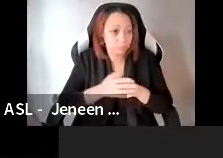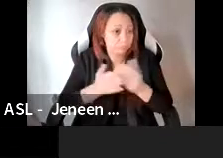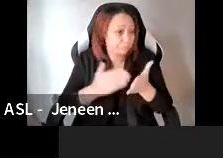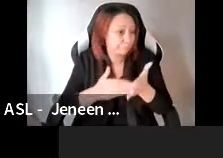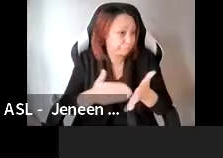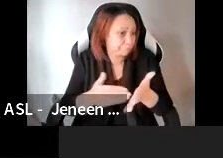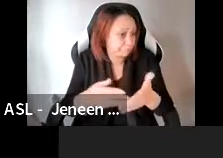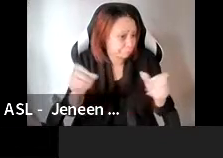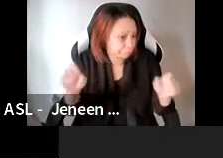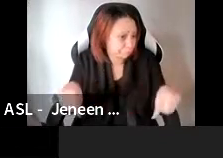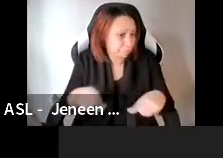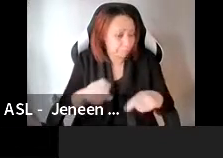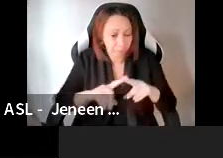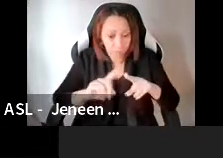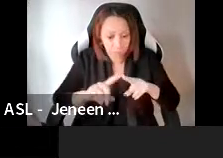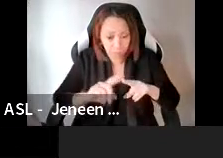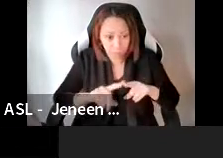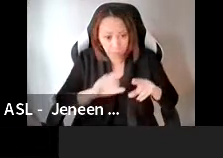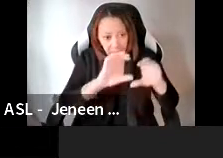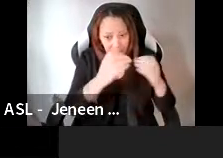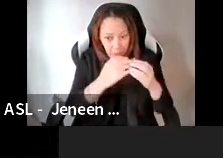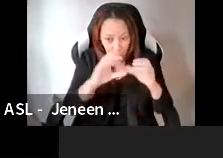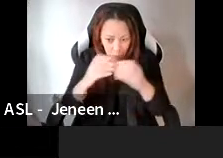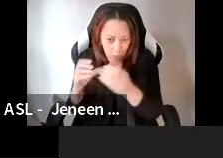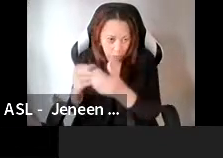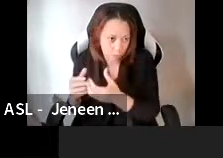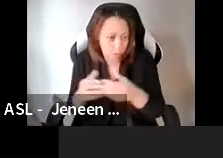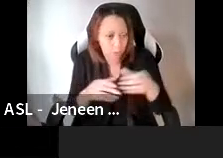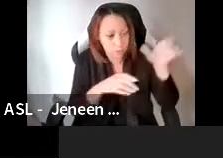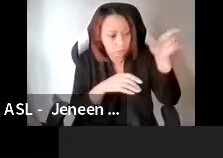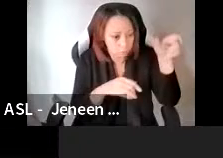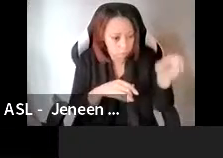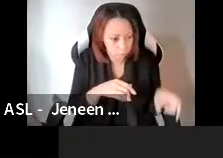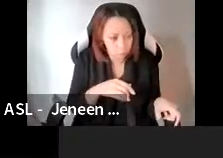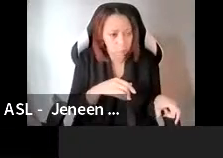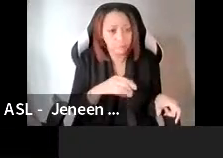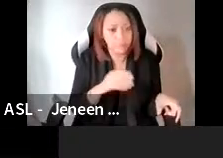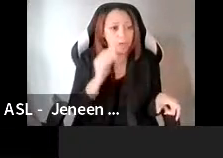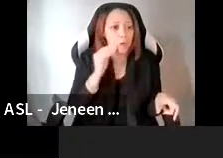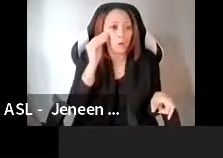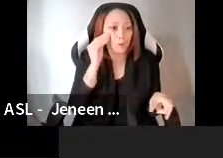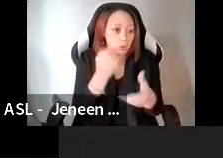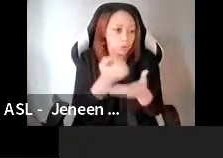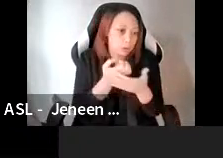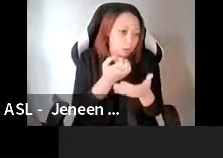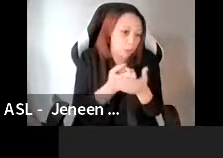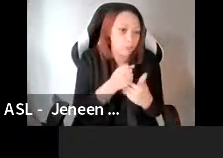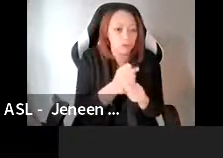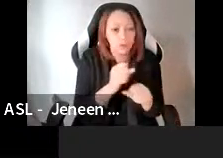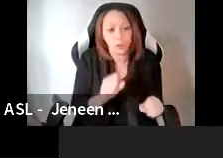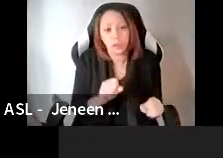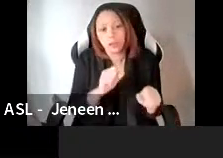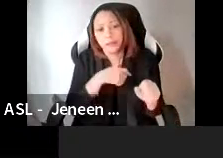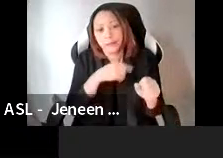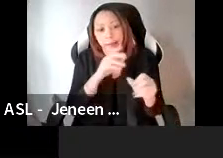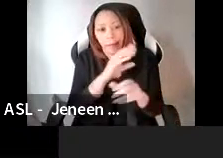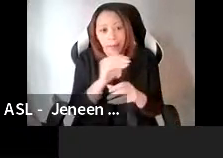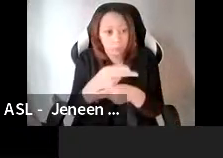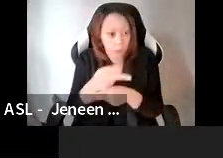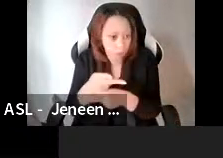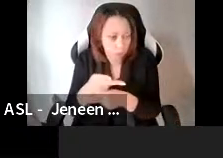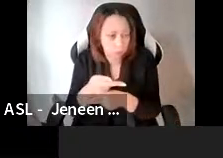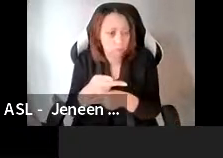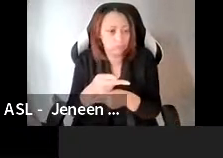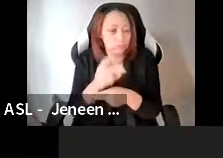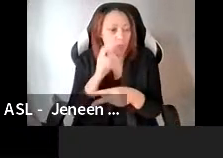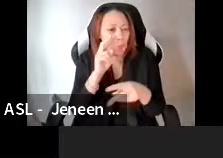the different categories like household economic security and housing production. You can take a look at